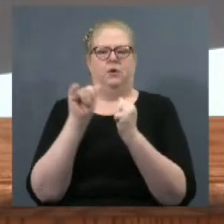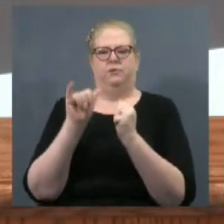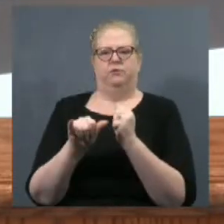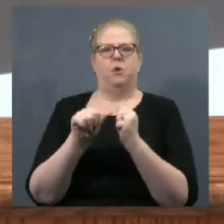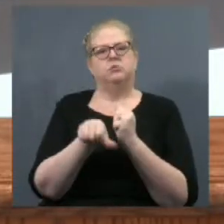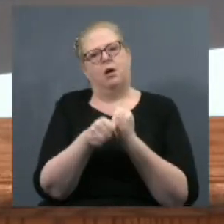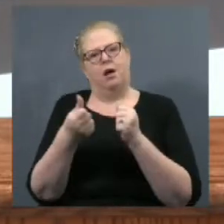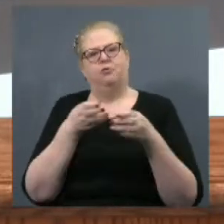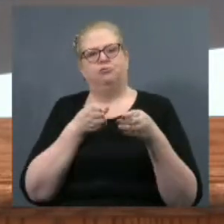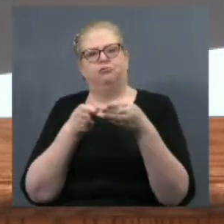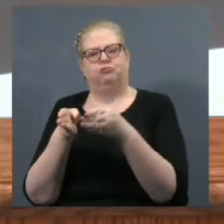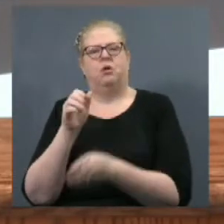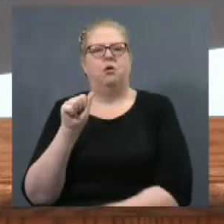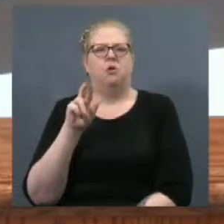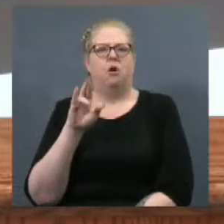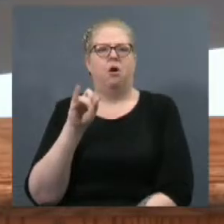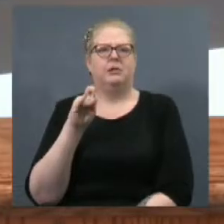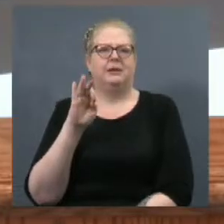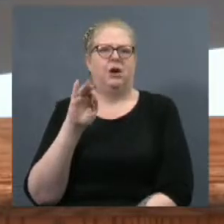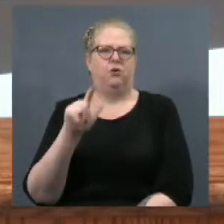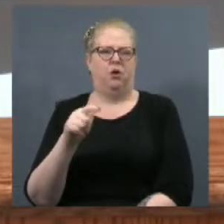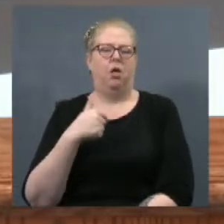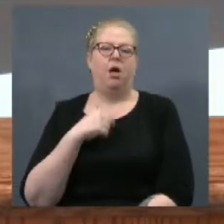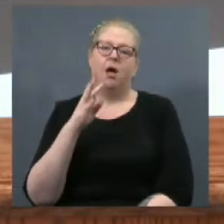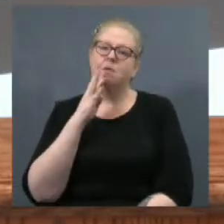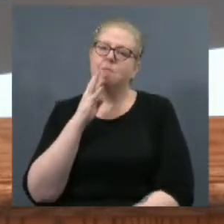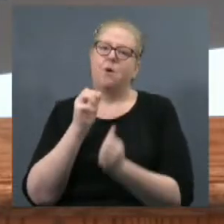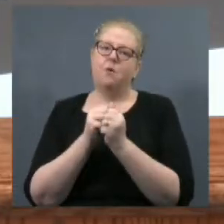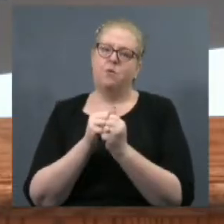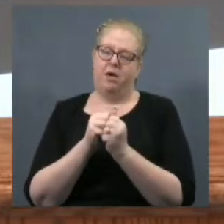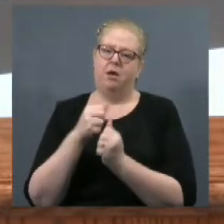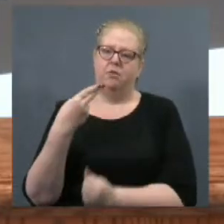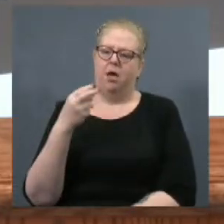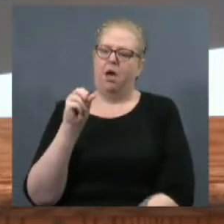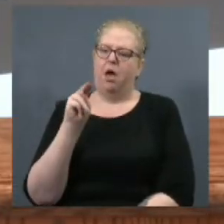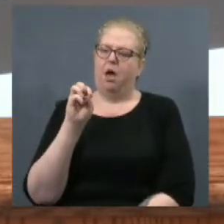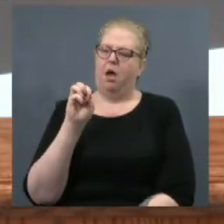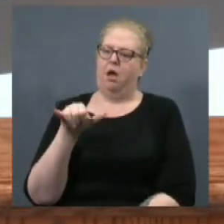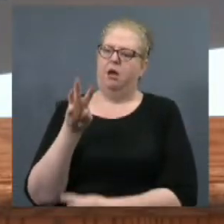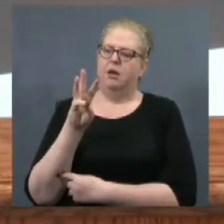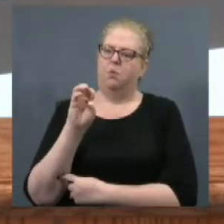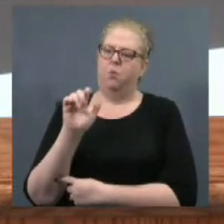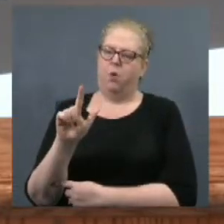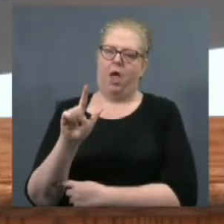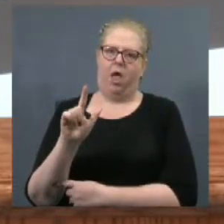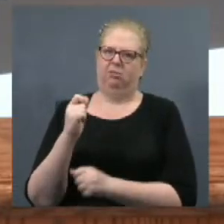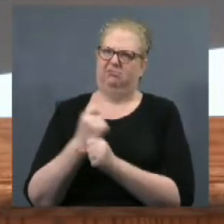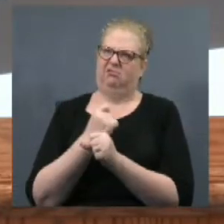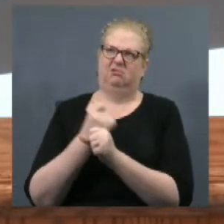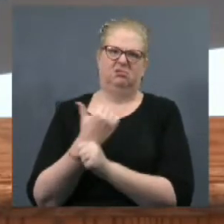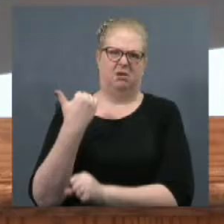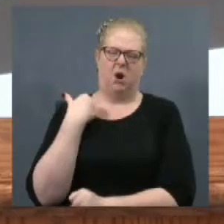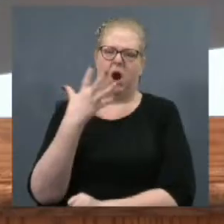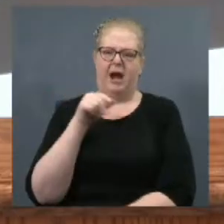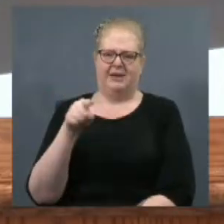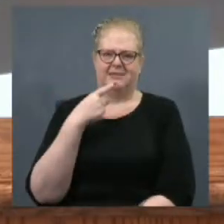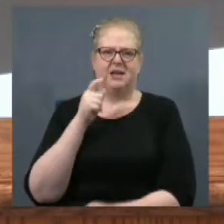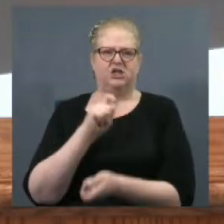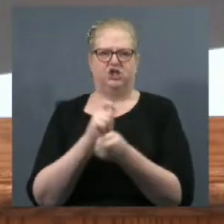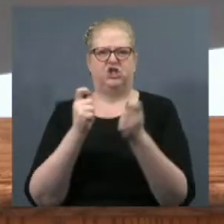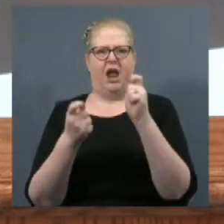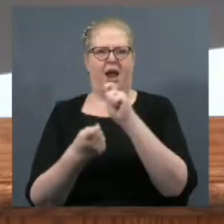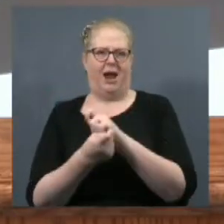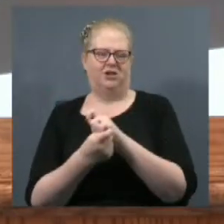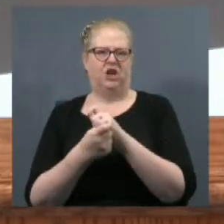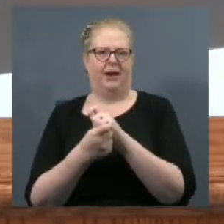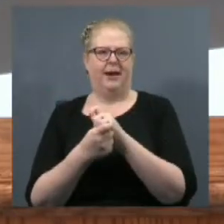had talked with Director Honeywell several years back. He said that they were going to change the formulation in the compounds they were using